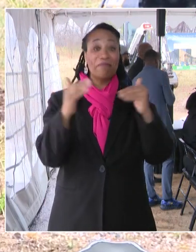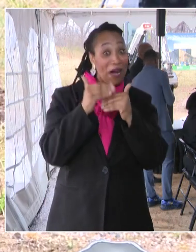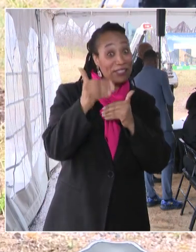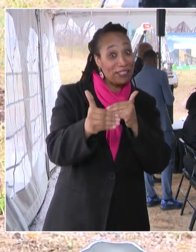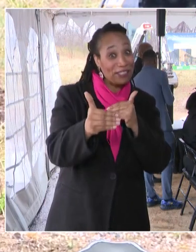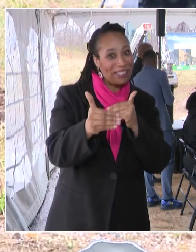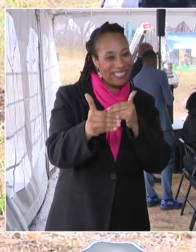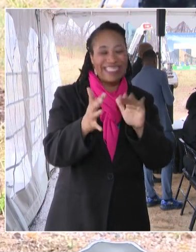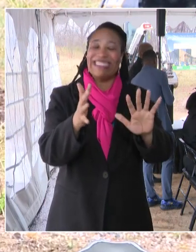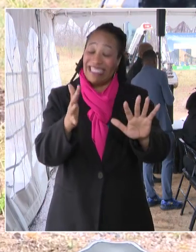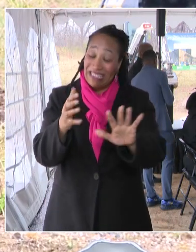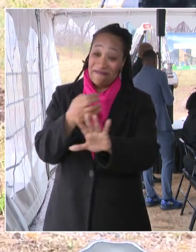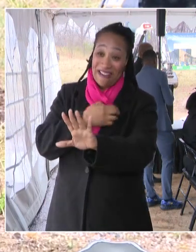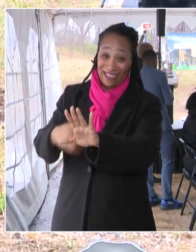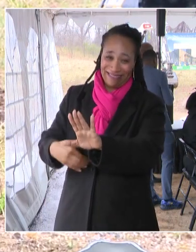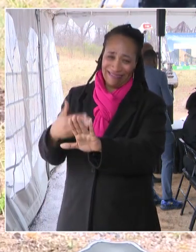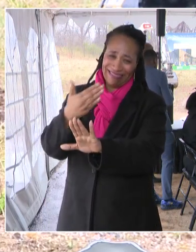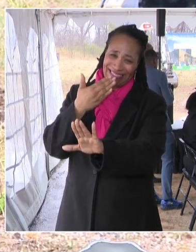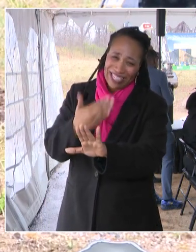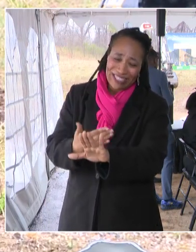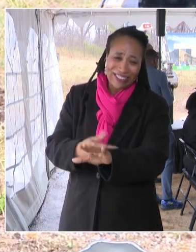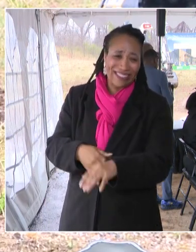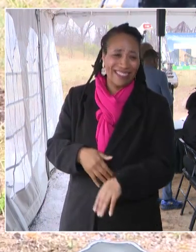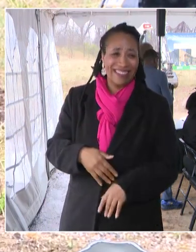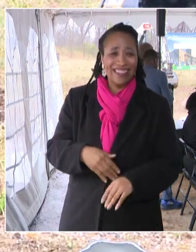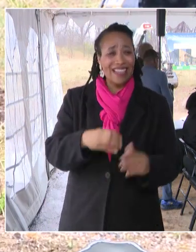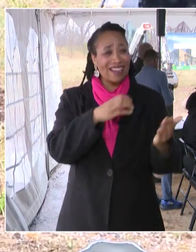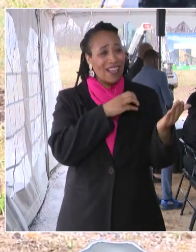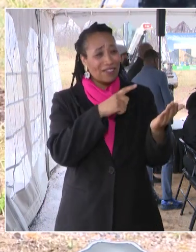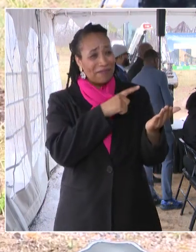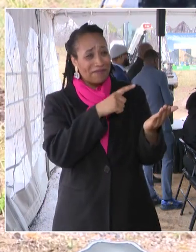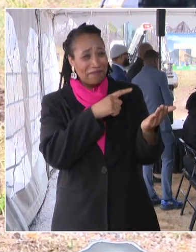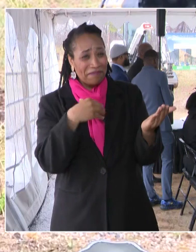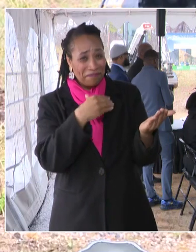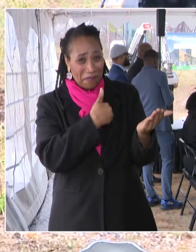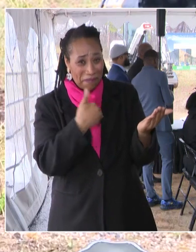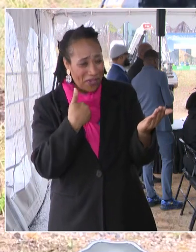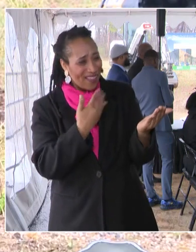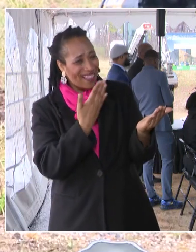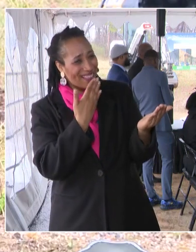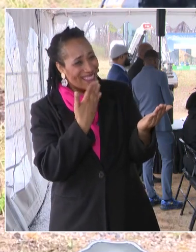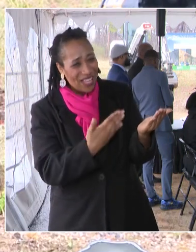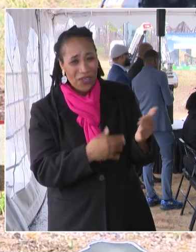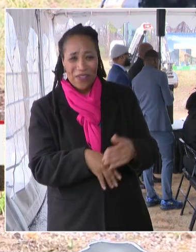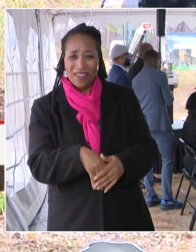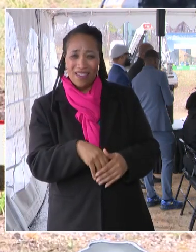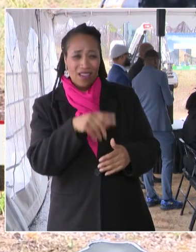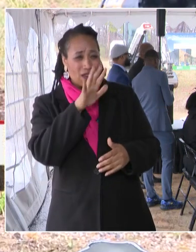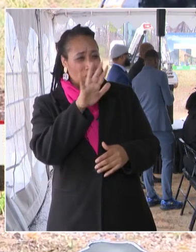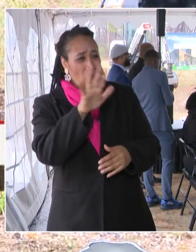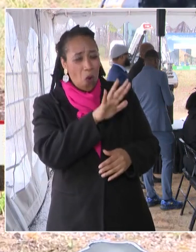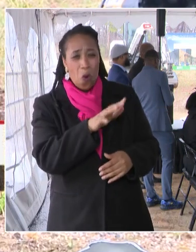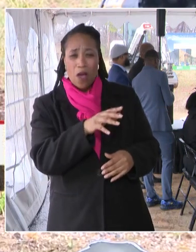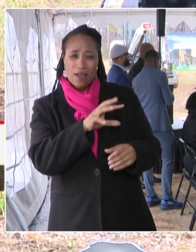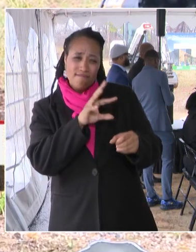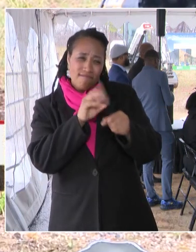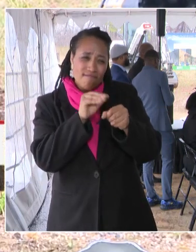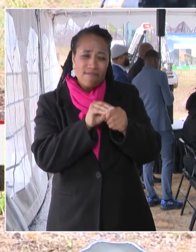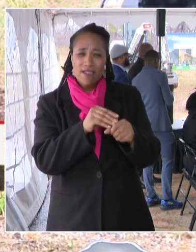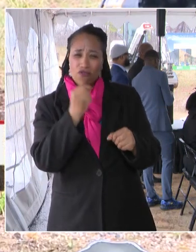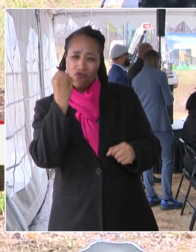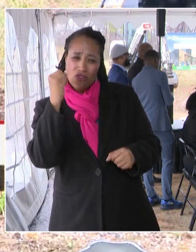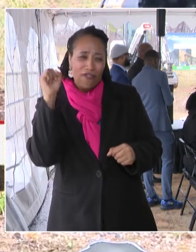Council members McDuffie and Parker, thank you for your advocacy. To the